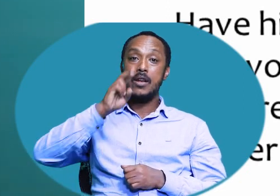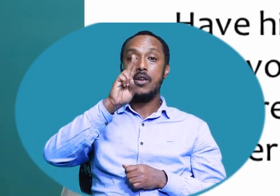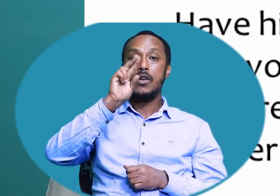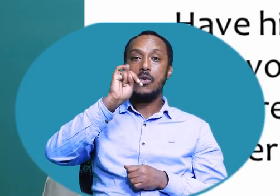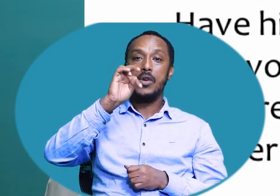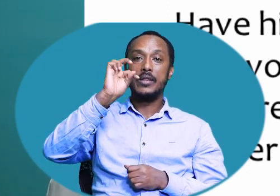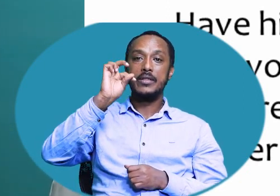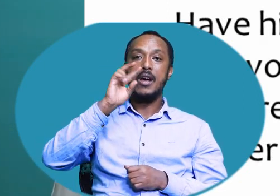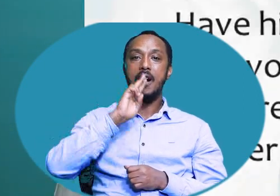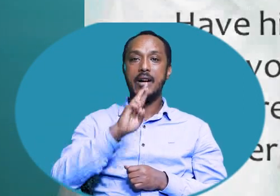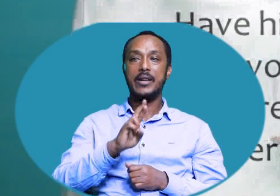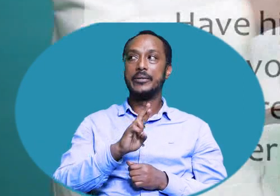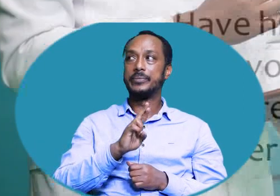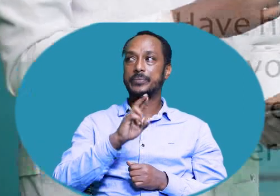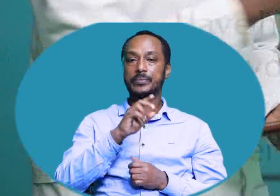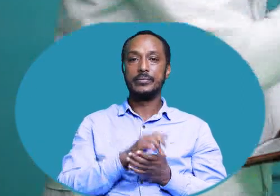units are